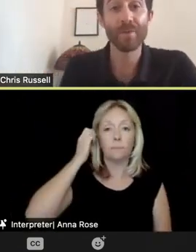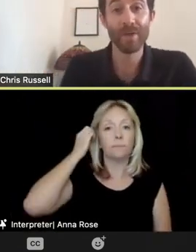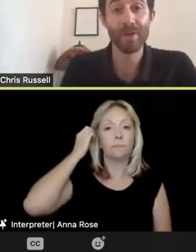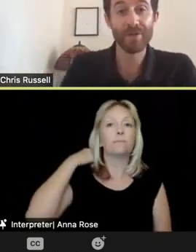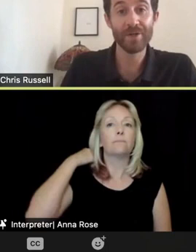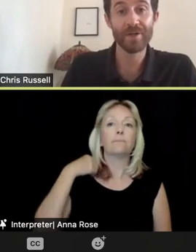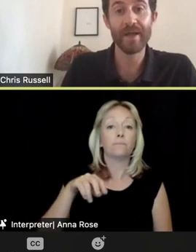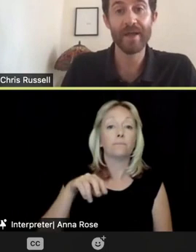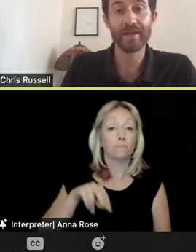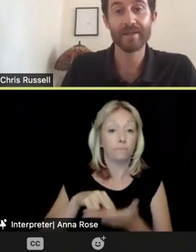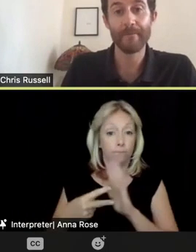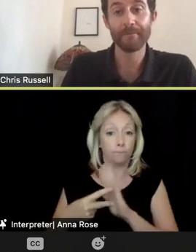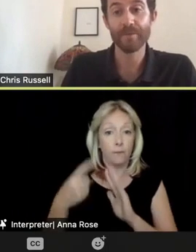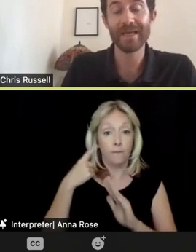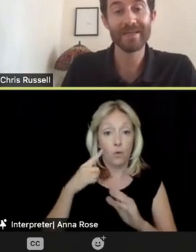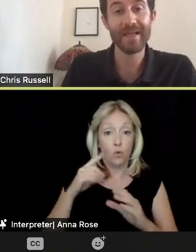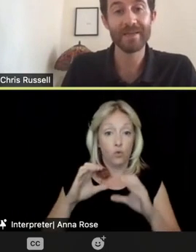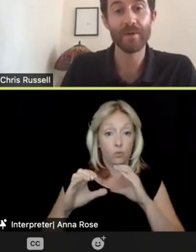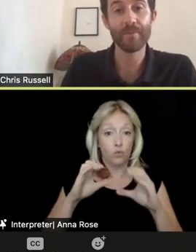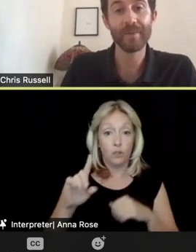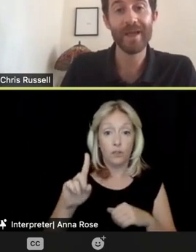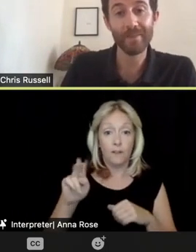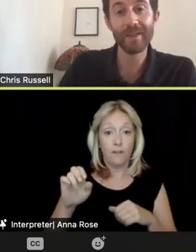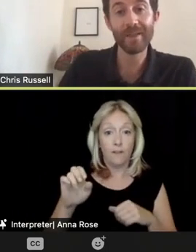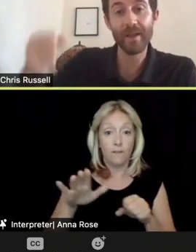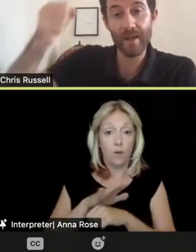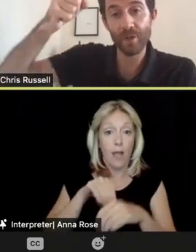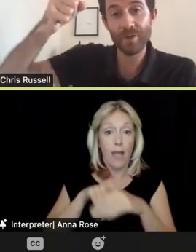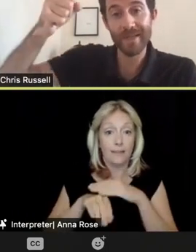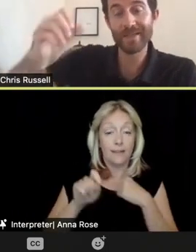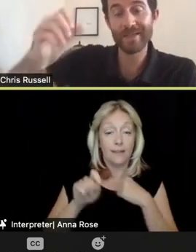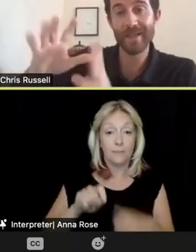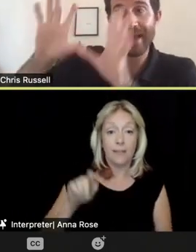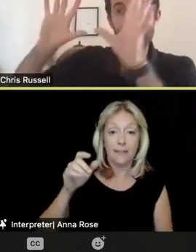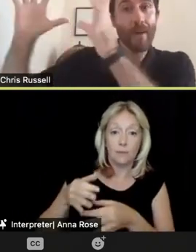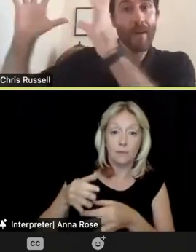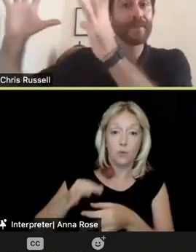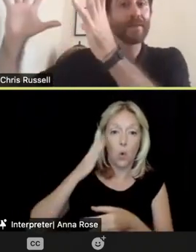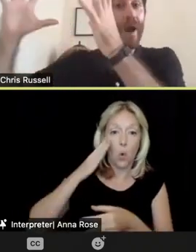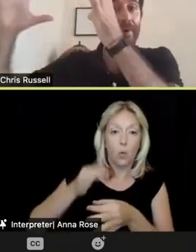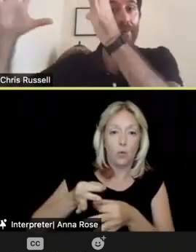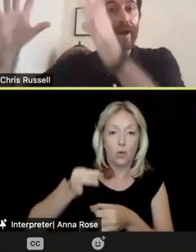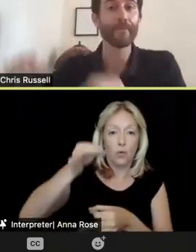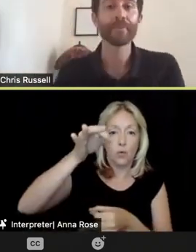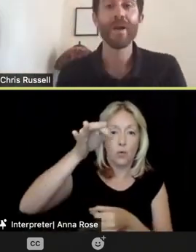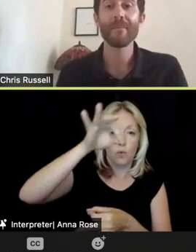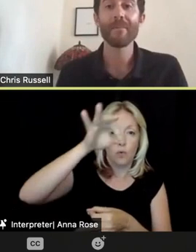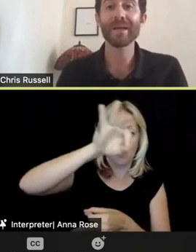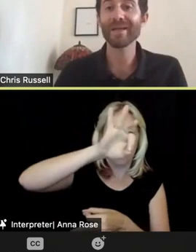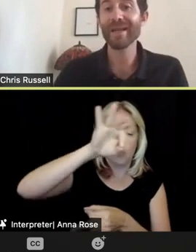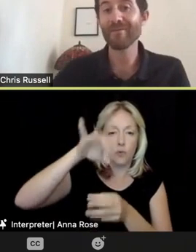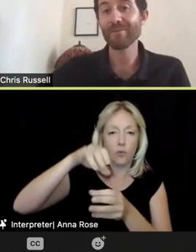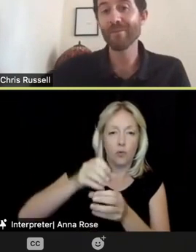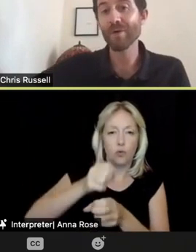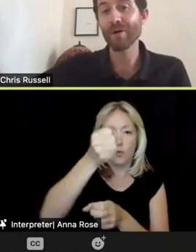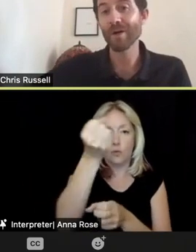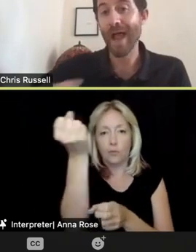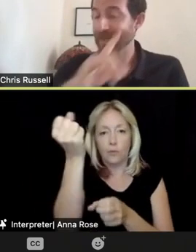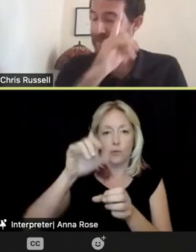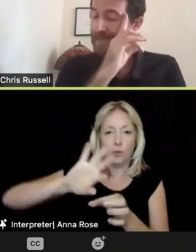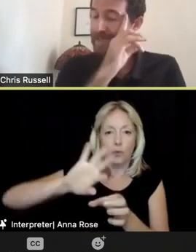in order for a communication device to be accessible, it had to be like on a gooseneck stand and up in the upper right. But he didn't